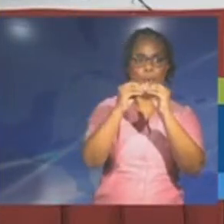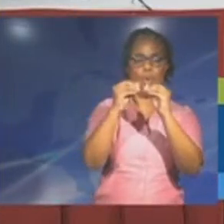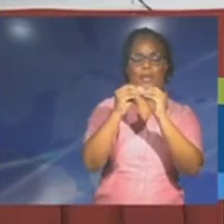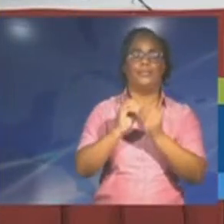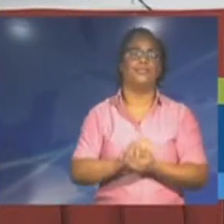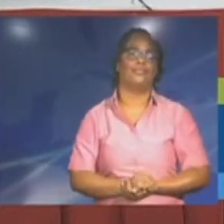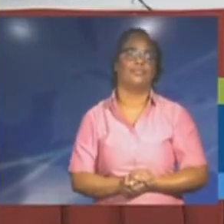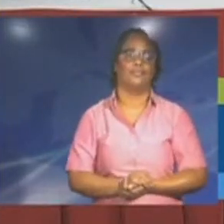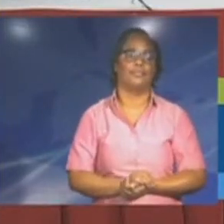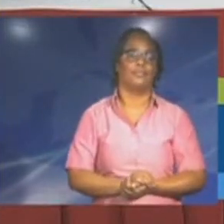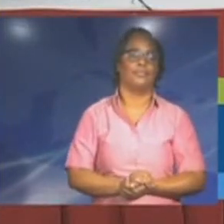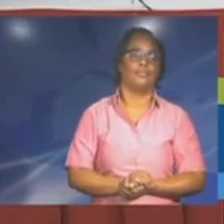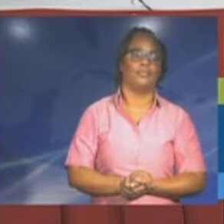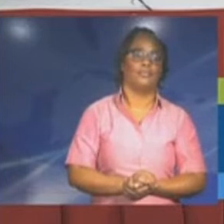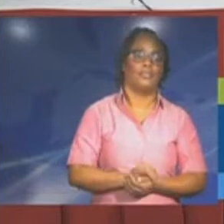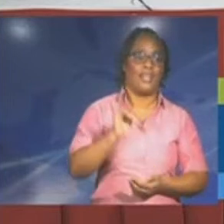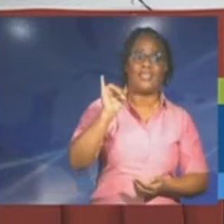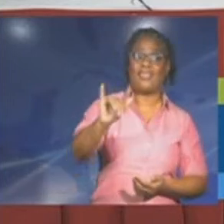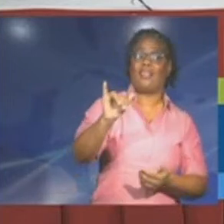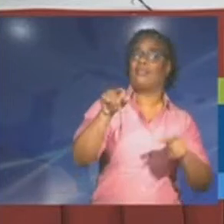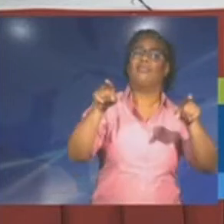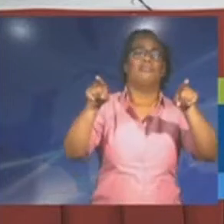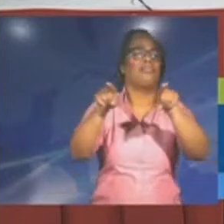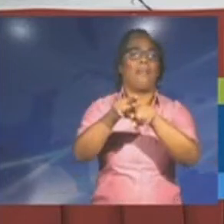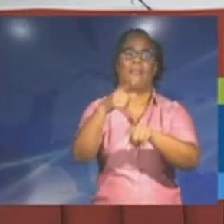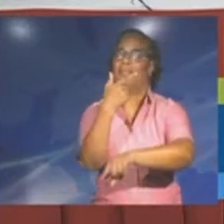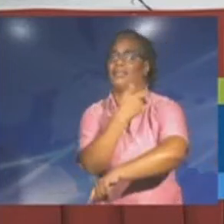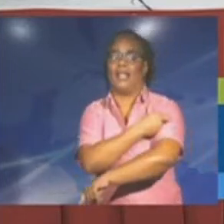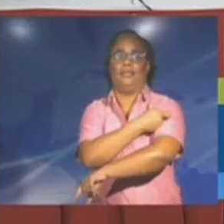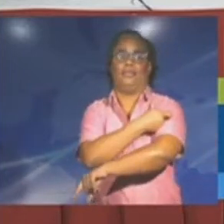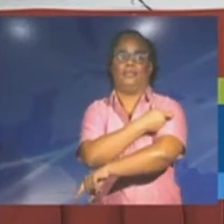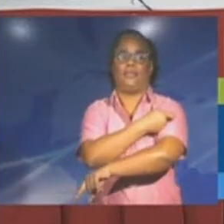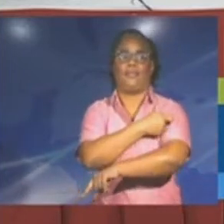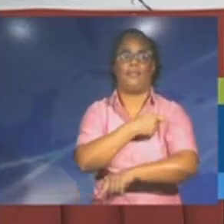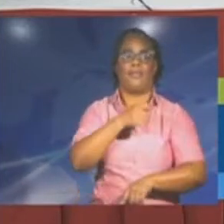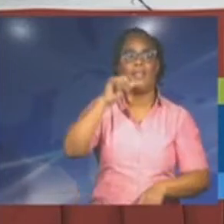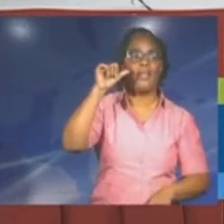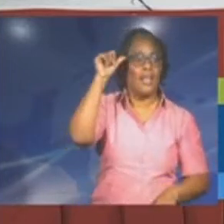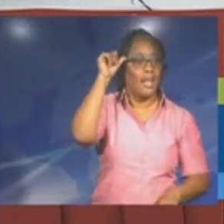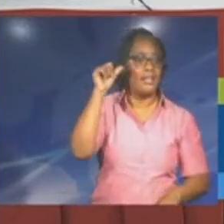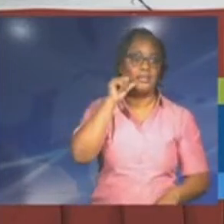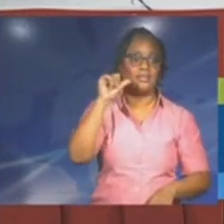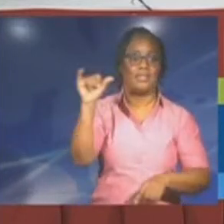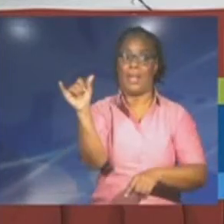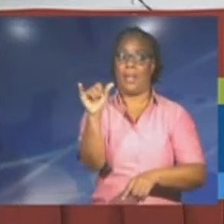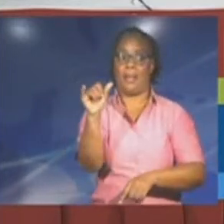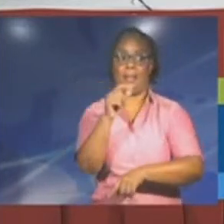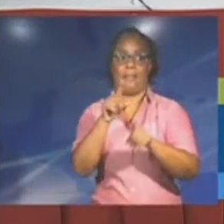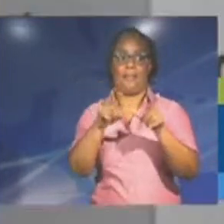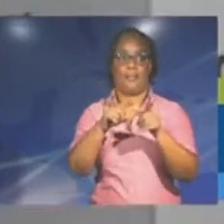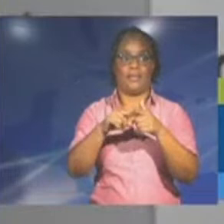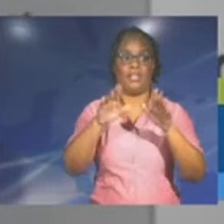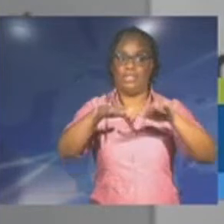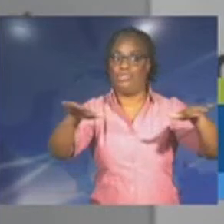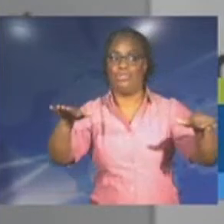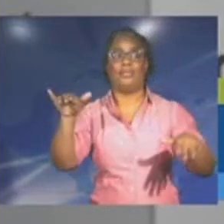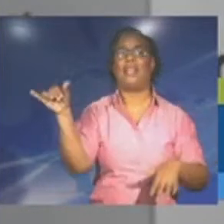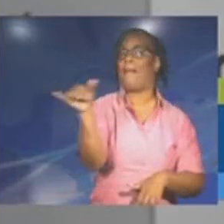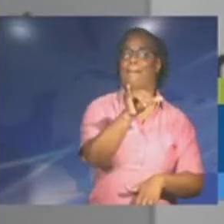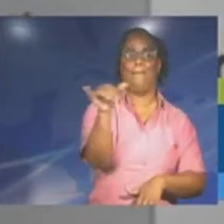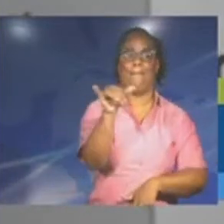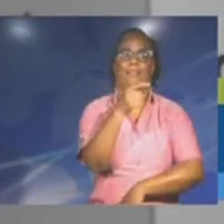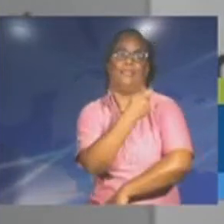vaccine. It is a smaller dose because it's a younger age group. You tend to have people being much lighter in that age group. So it's by weight you tend to